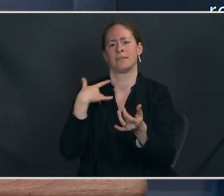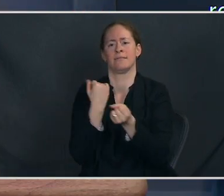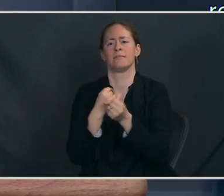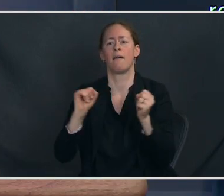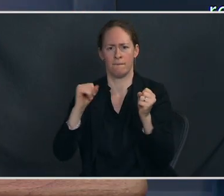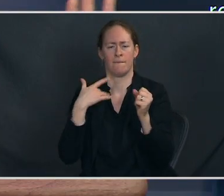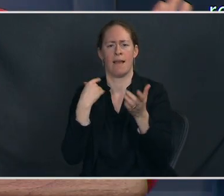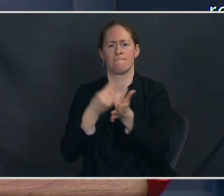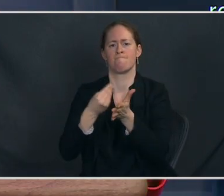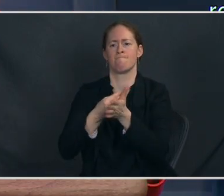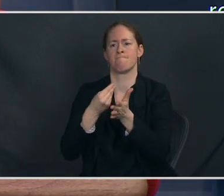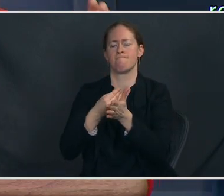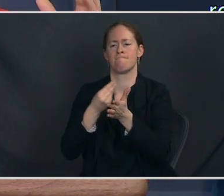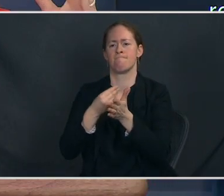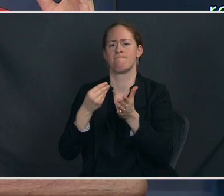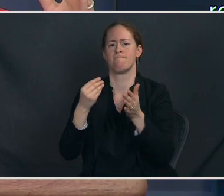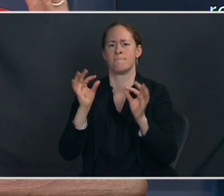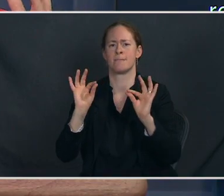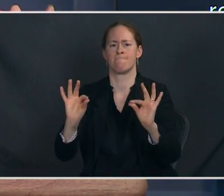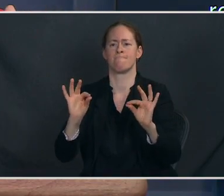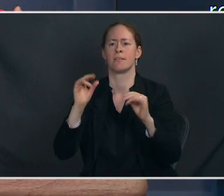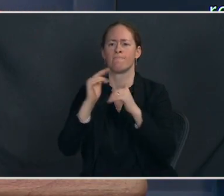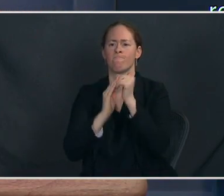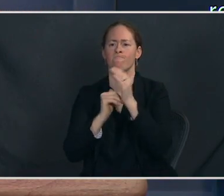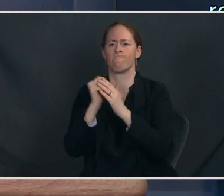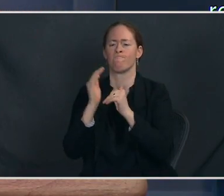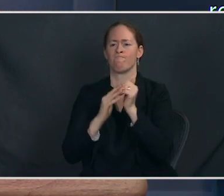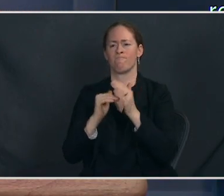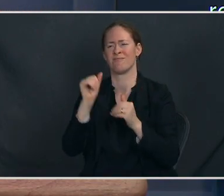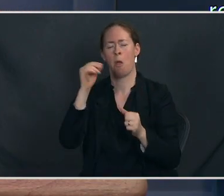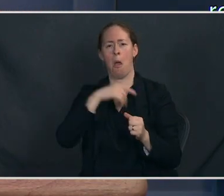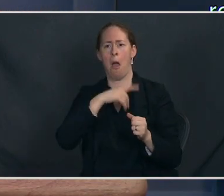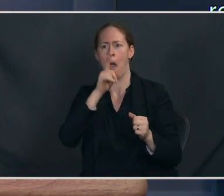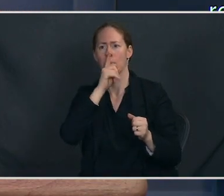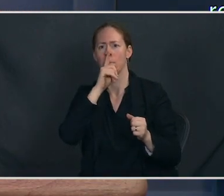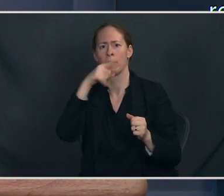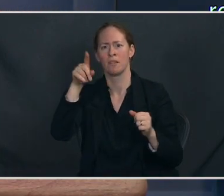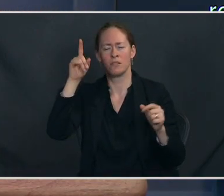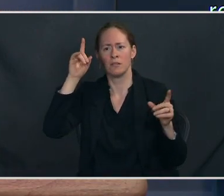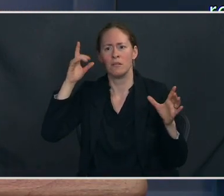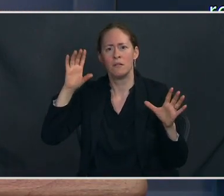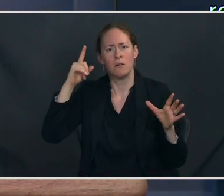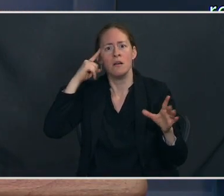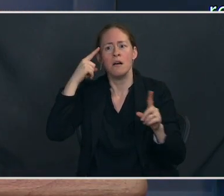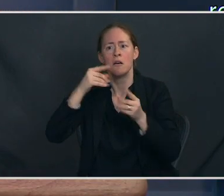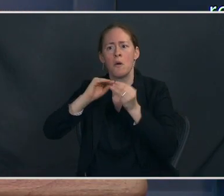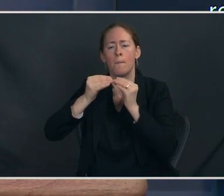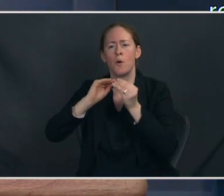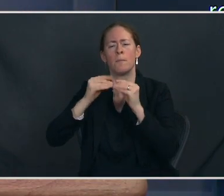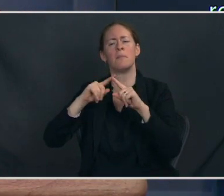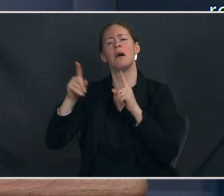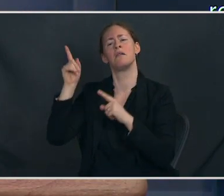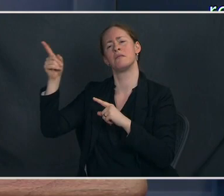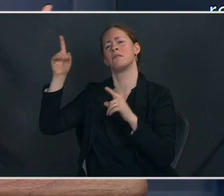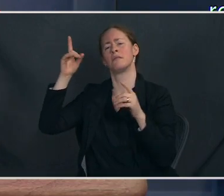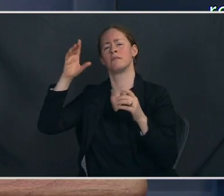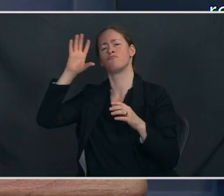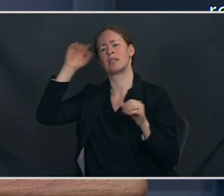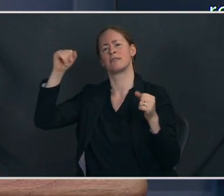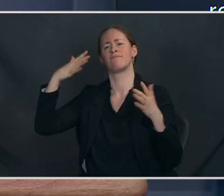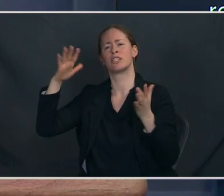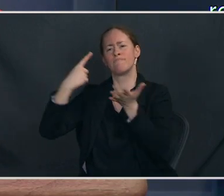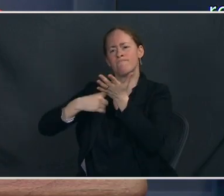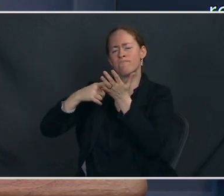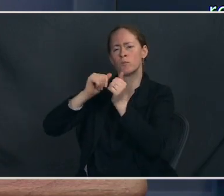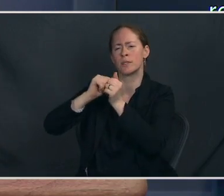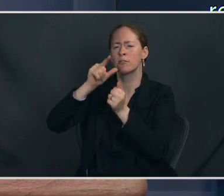a shock value, sticker value. The president relied on the advice of economists, of health experts, and others who